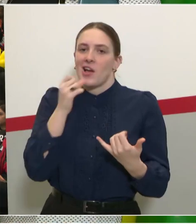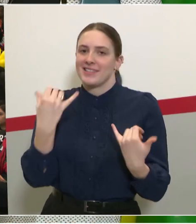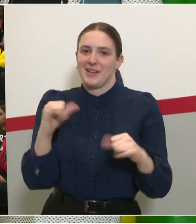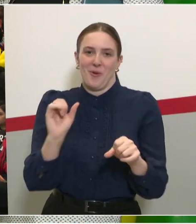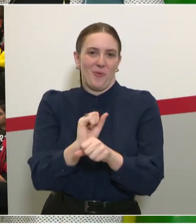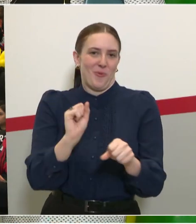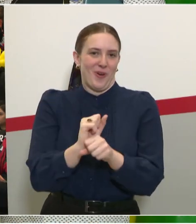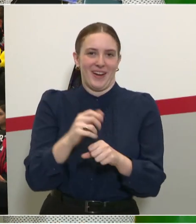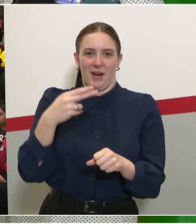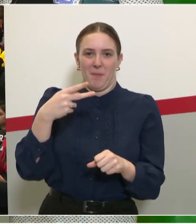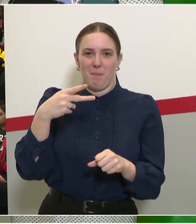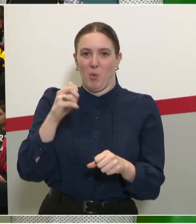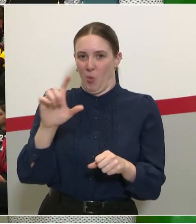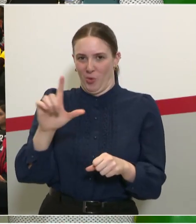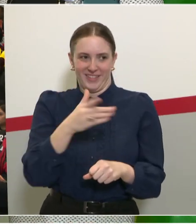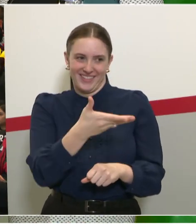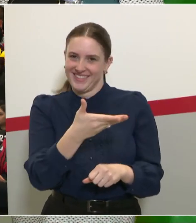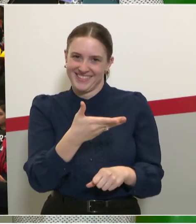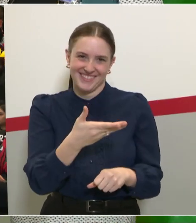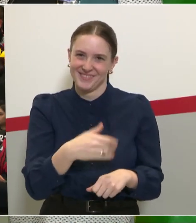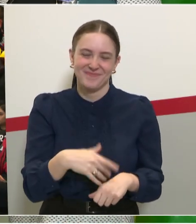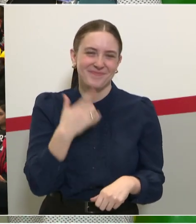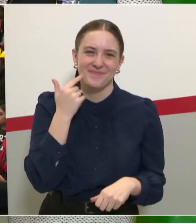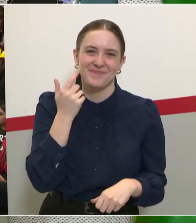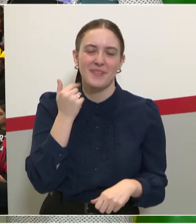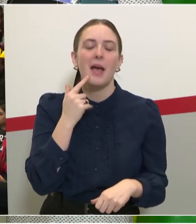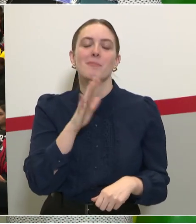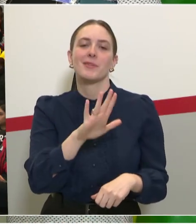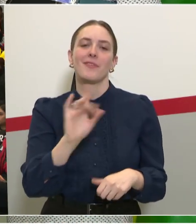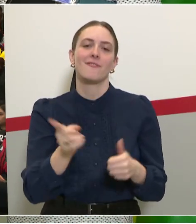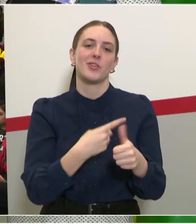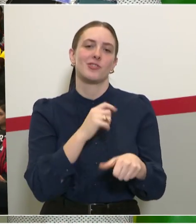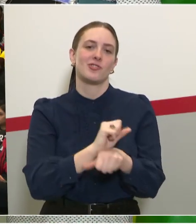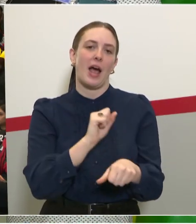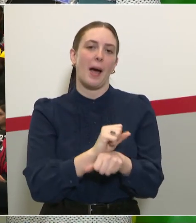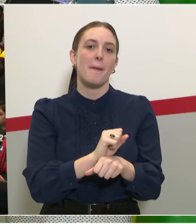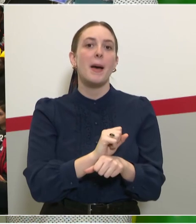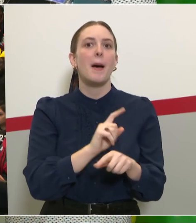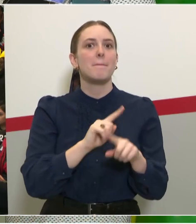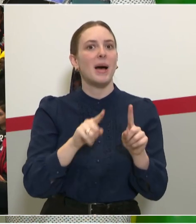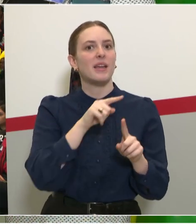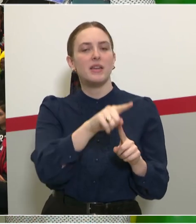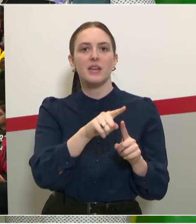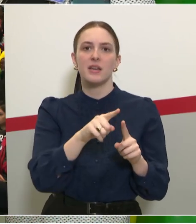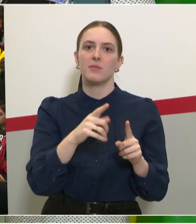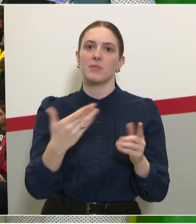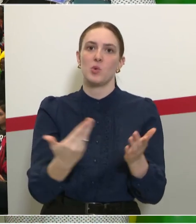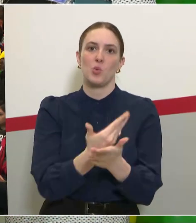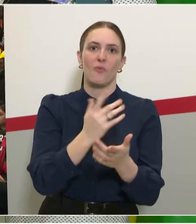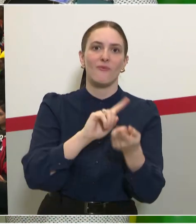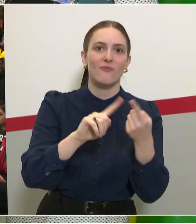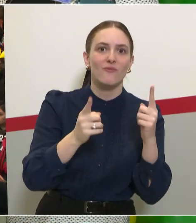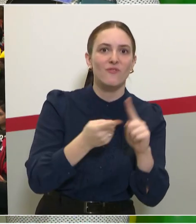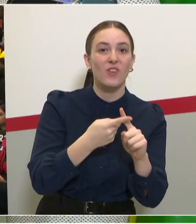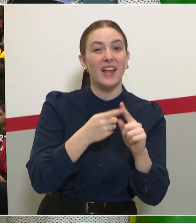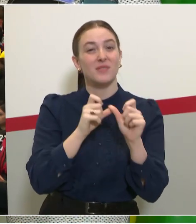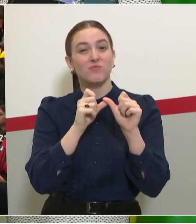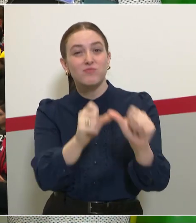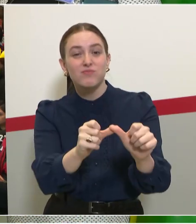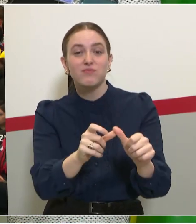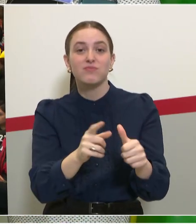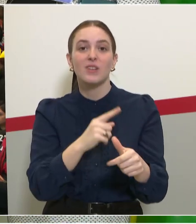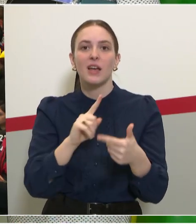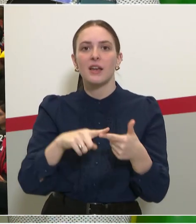explained to you was his first job. But you see, he made lifelong friends. He drew on